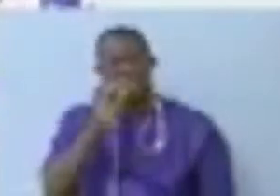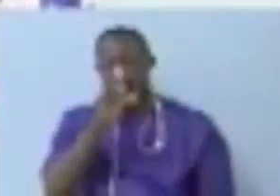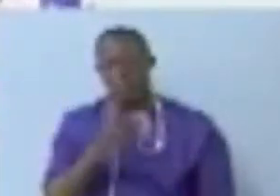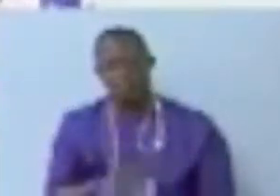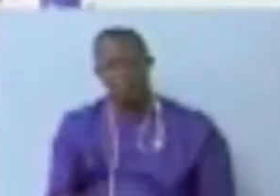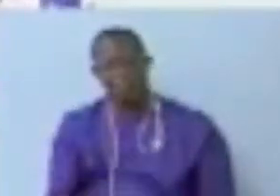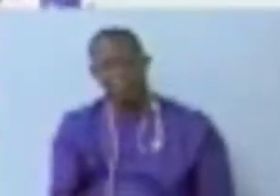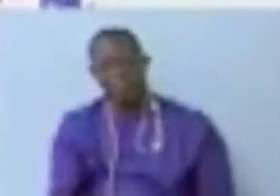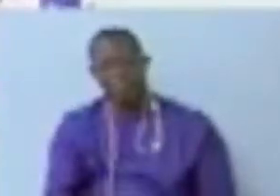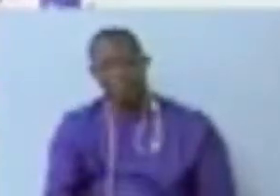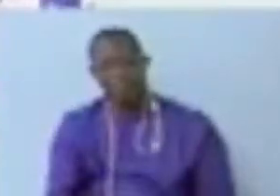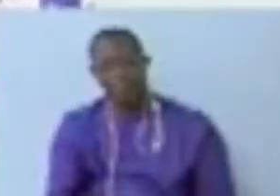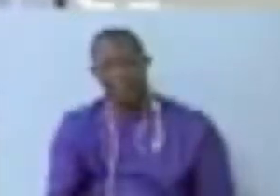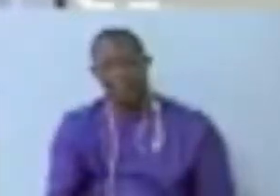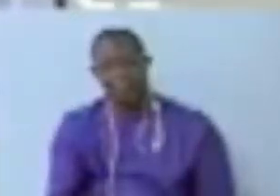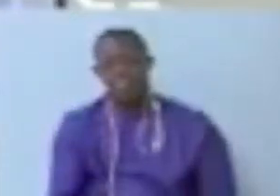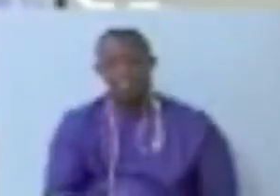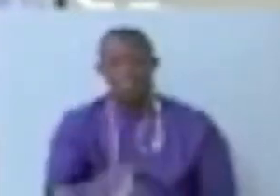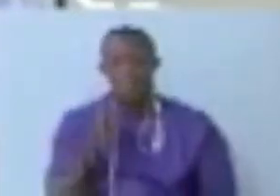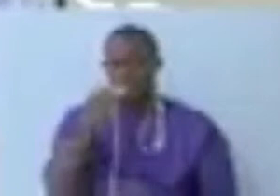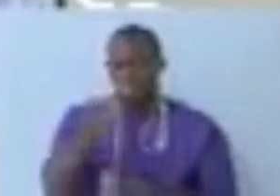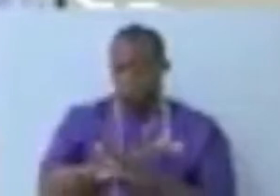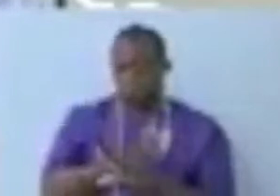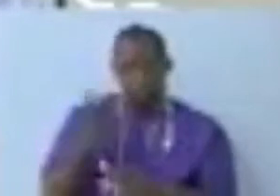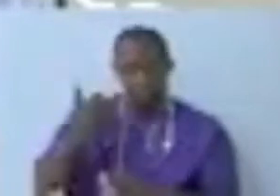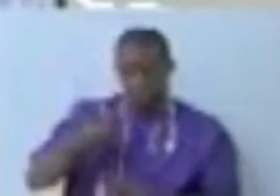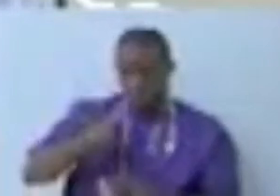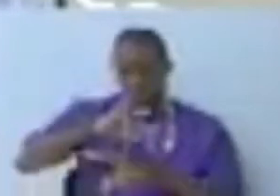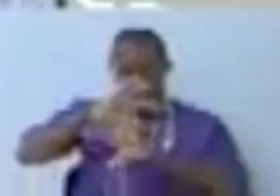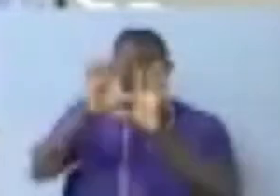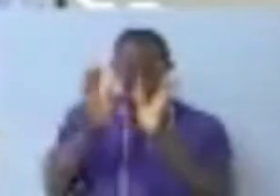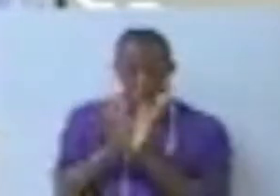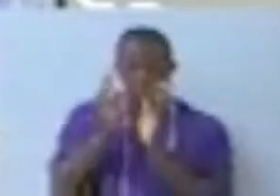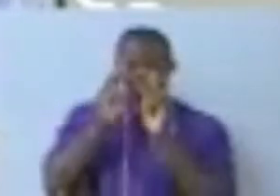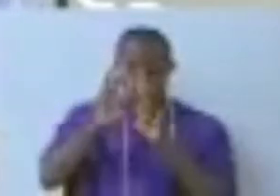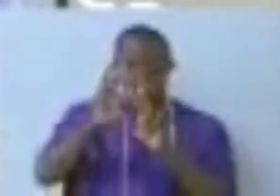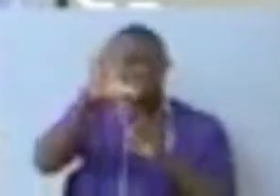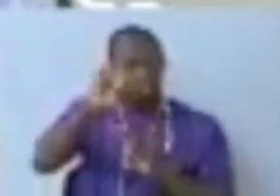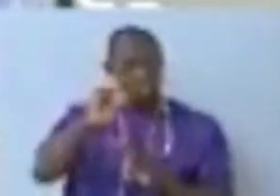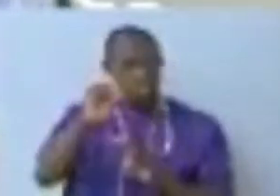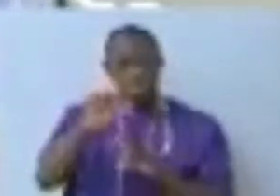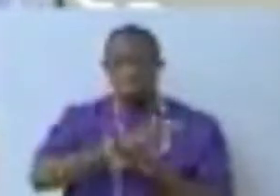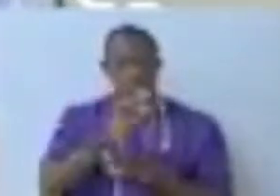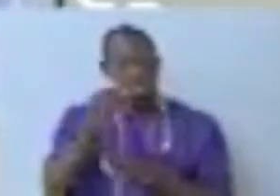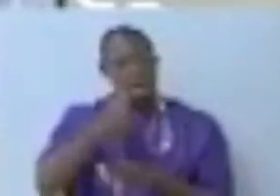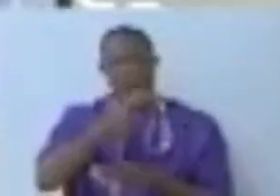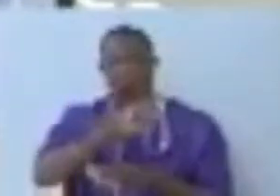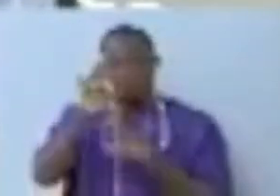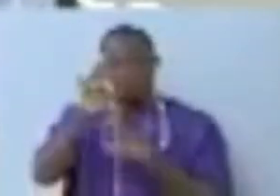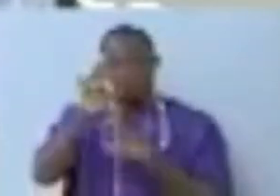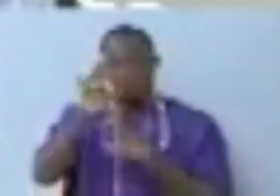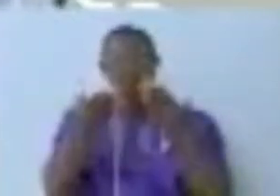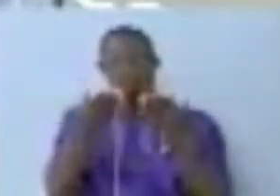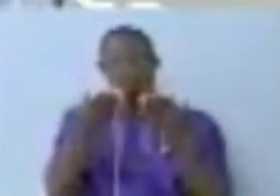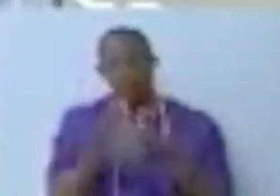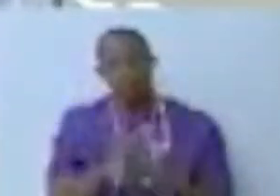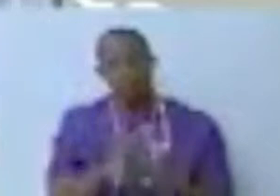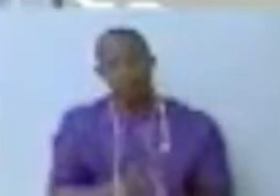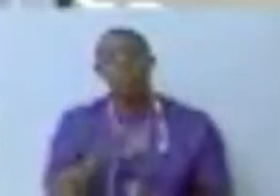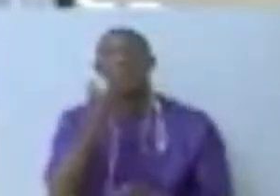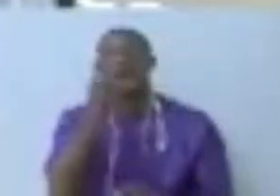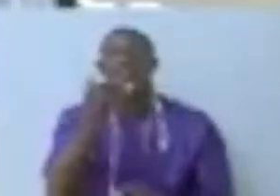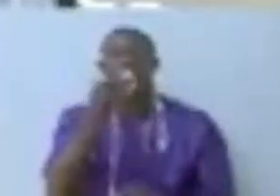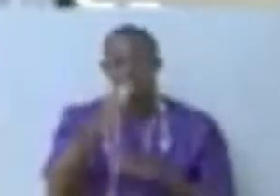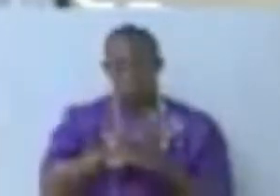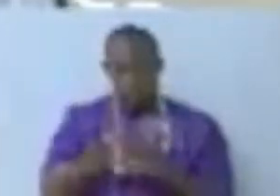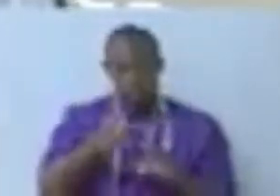no. Was it done publicly? Kata bankelo kono ba? I don't know. No. Okay. Did